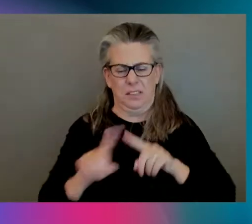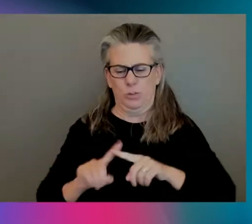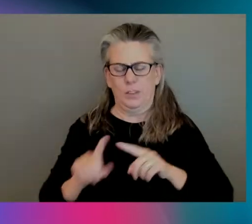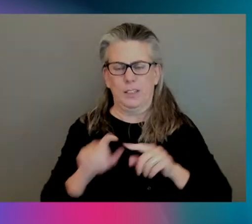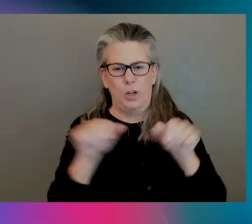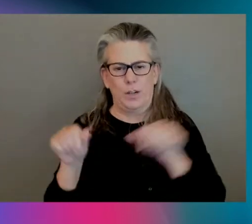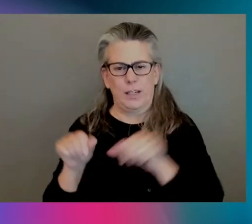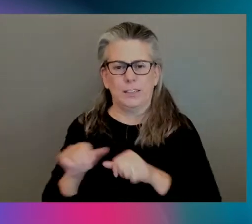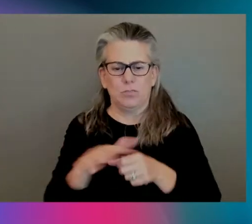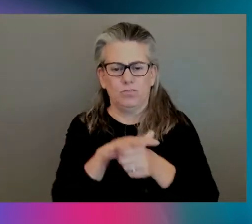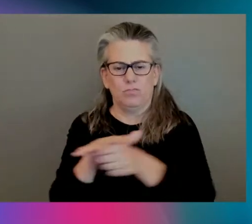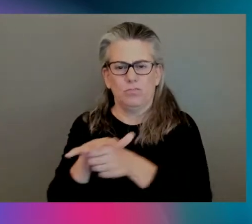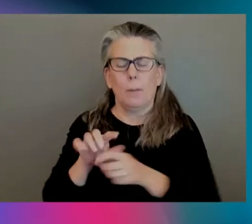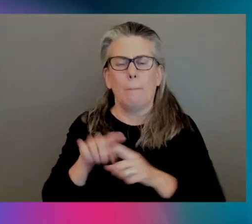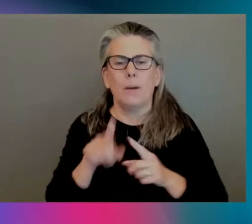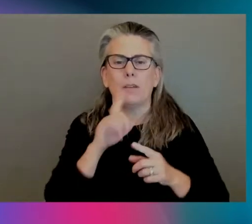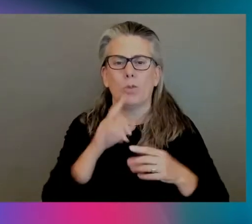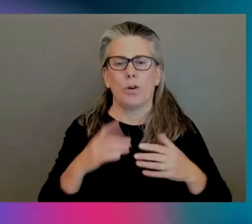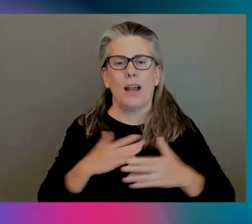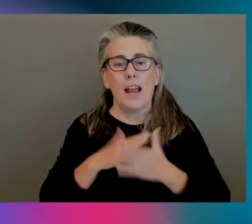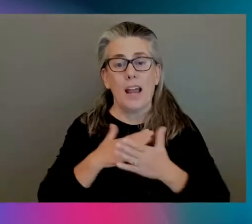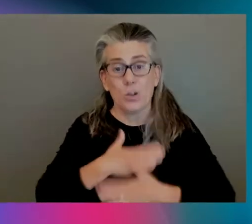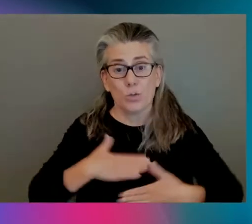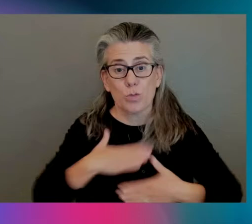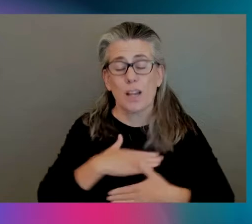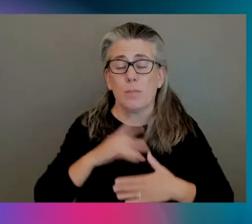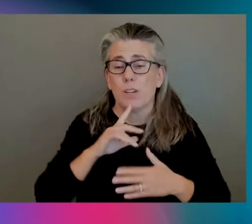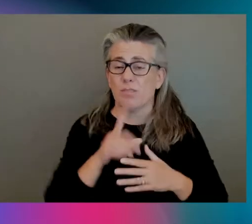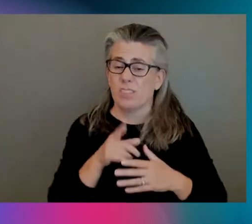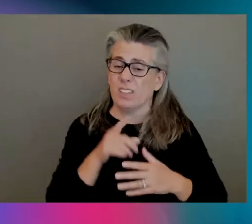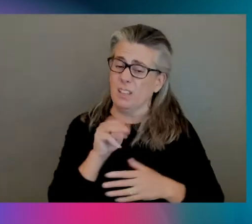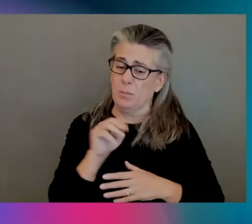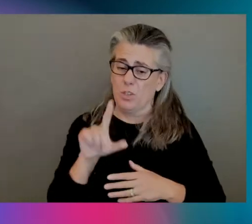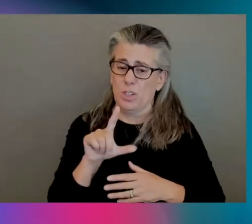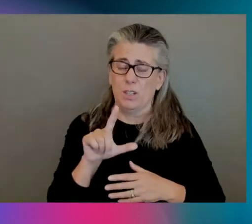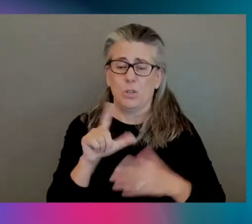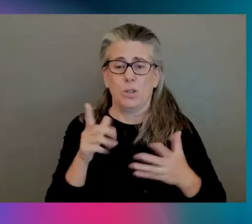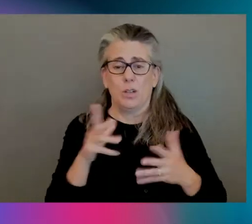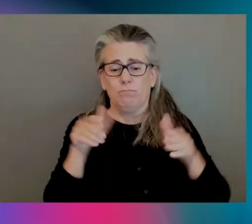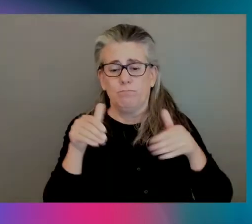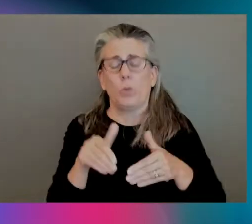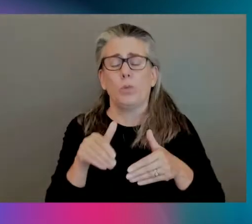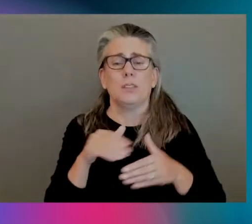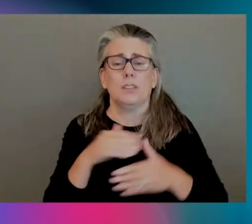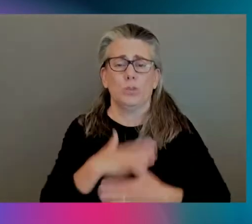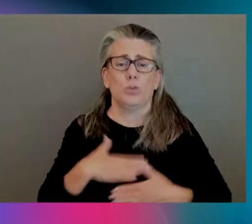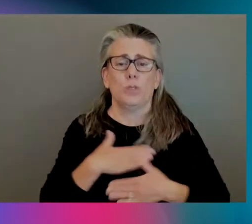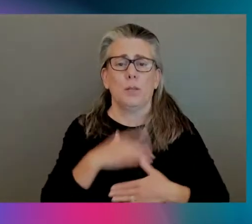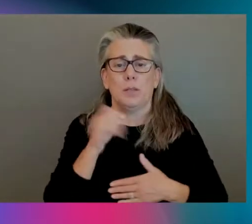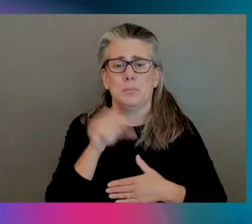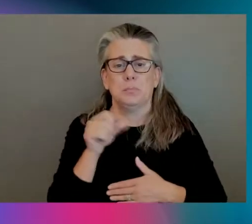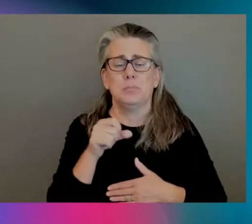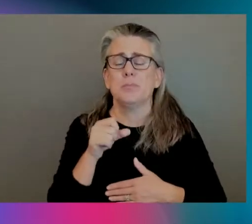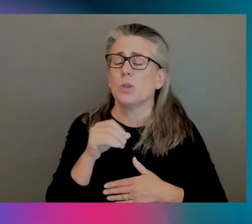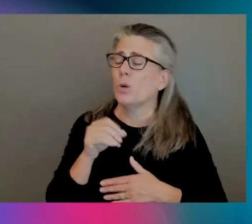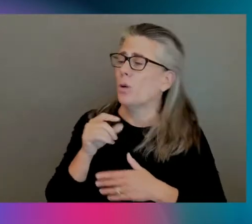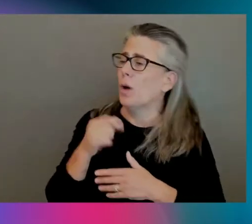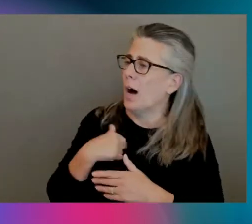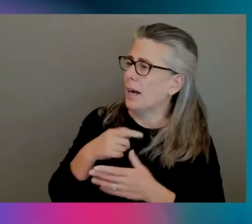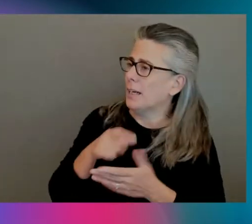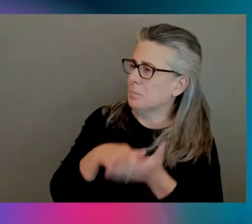and entertainment for machine learning. So. All right, so I have to ask the obvious question because that's literally my job. What